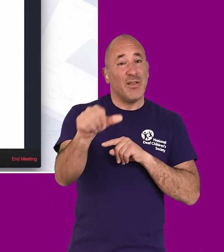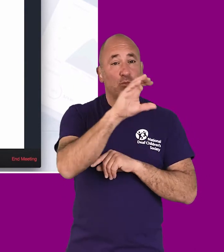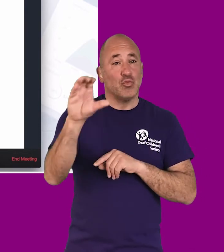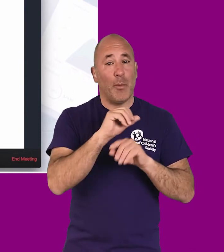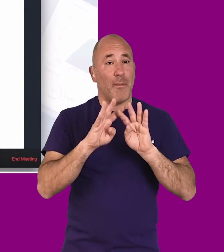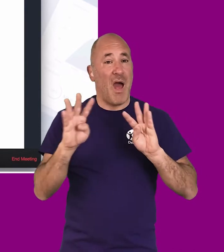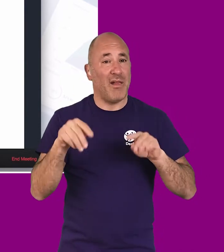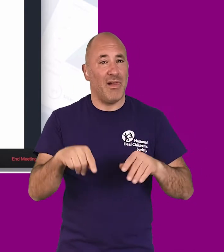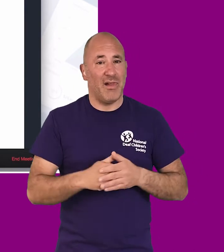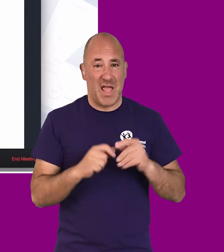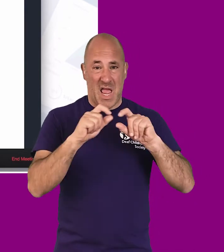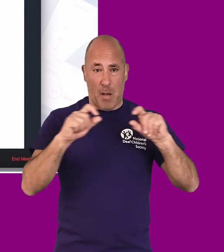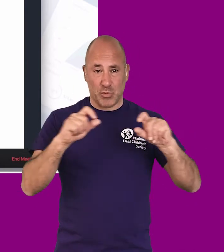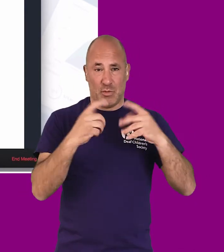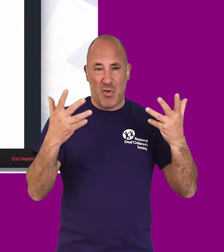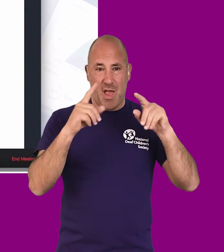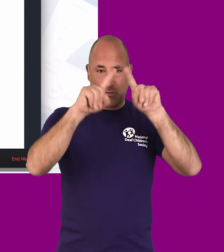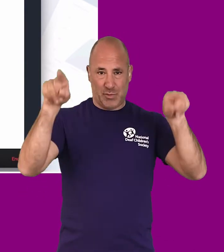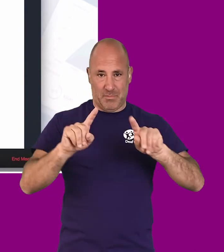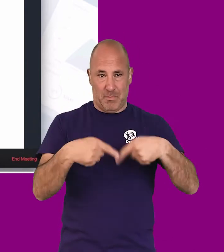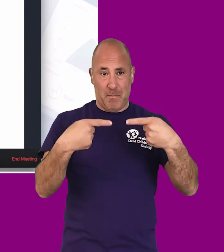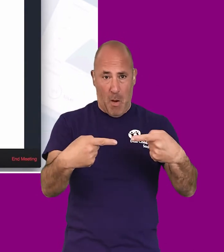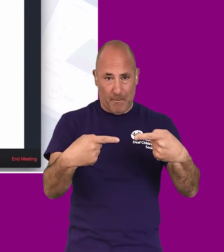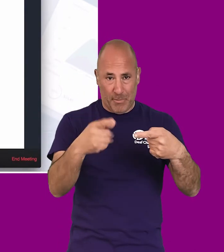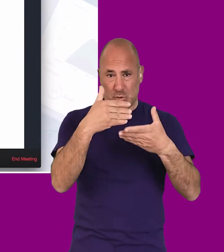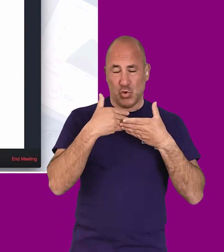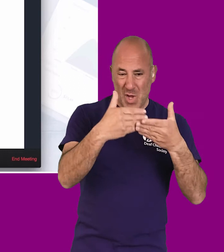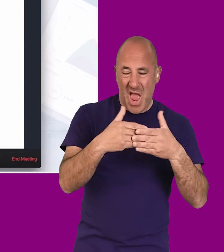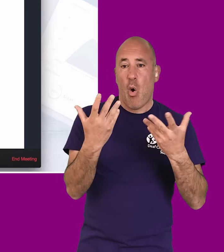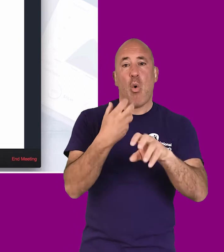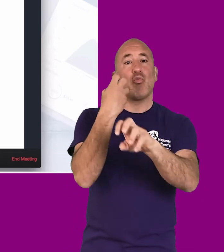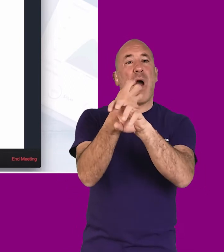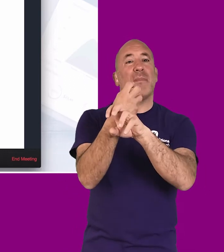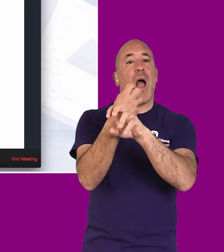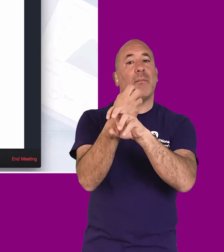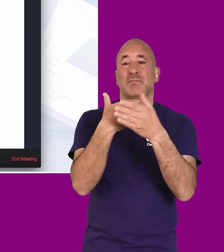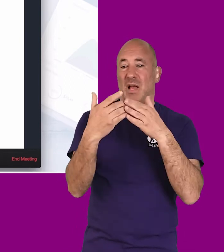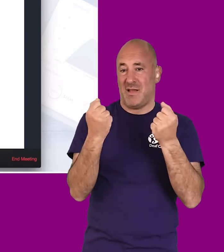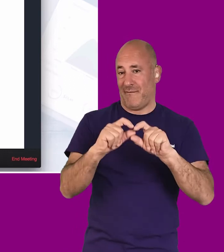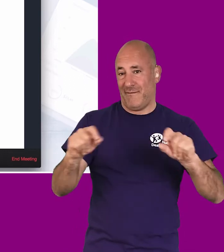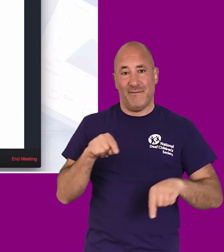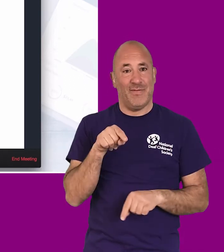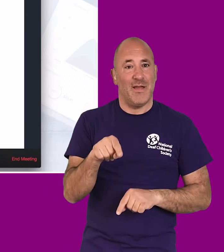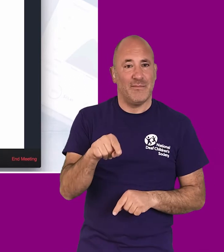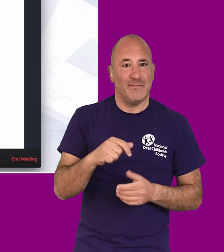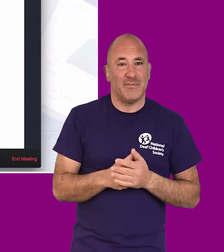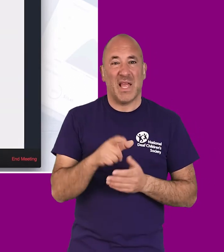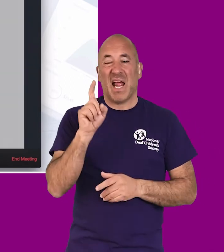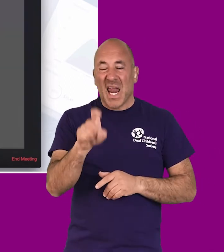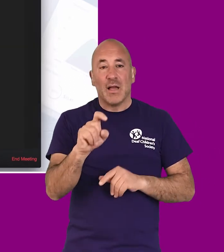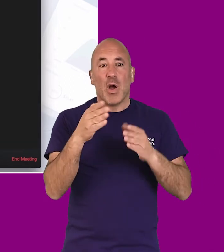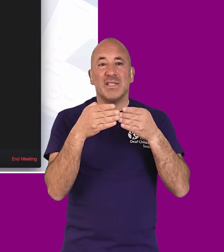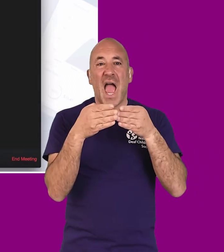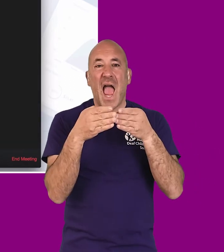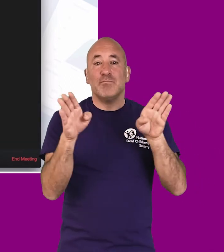Zoom panel. The captions will show at the bottom middle of the screen, whether you are sharing screen content or webcams. Click to expand